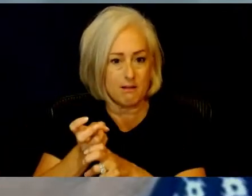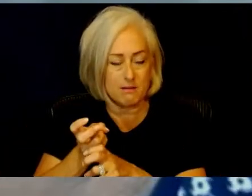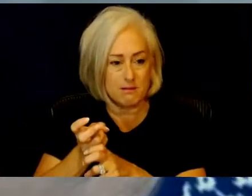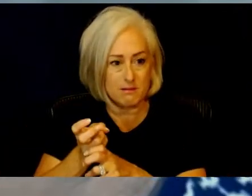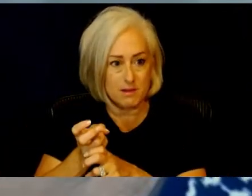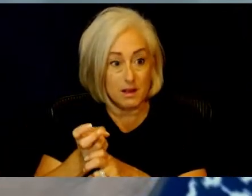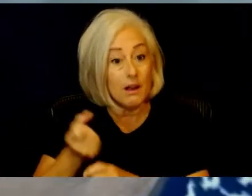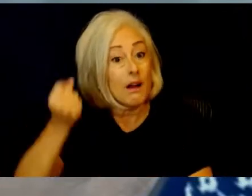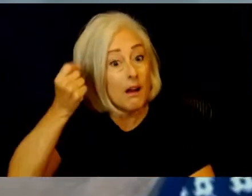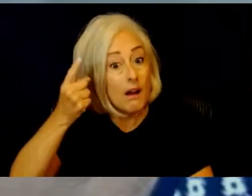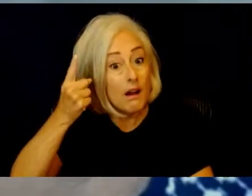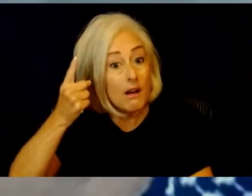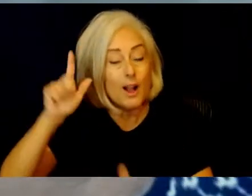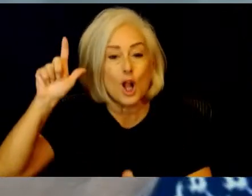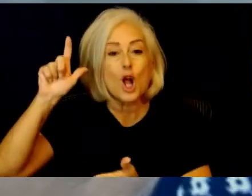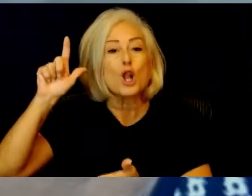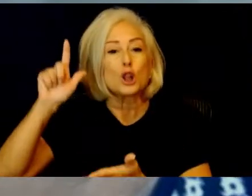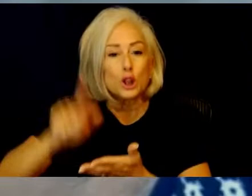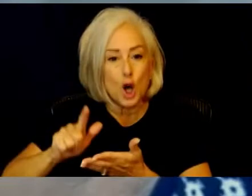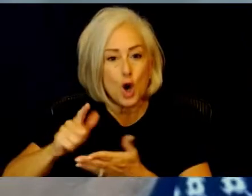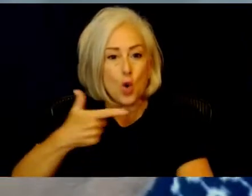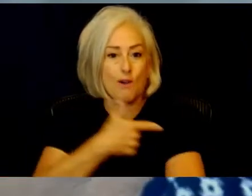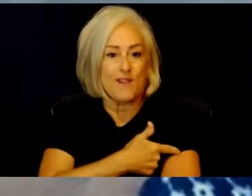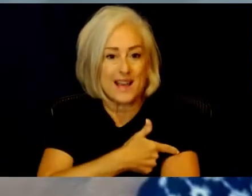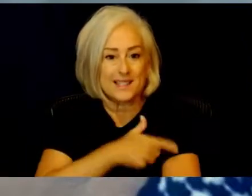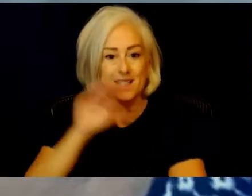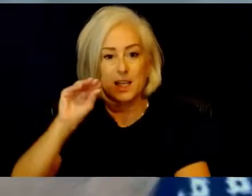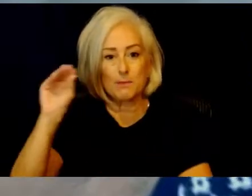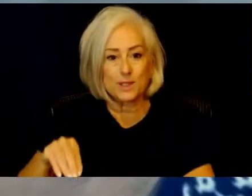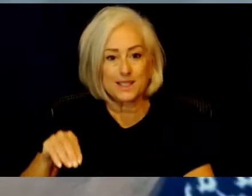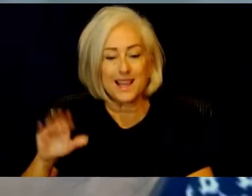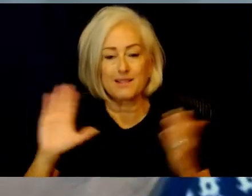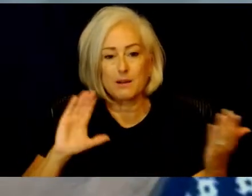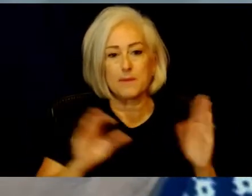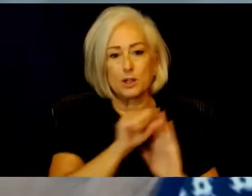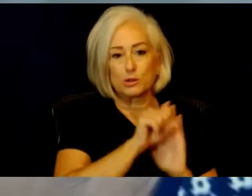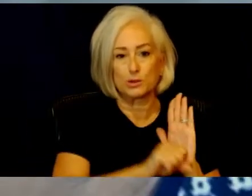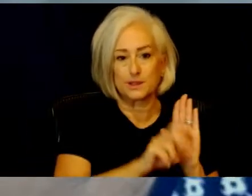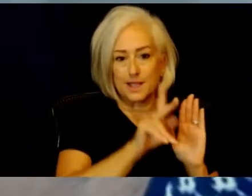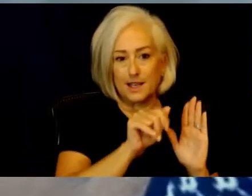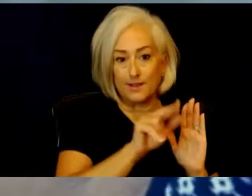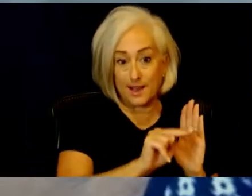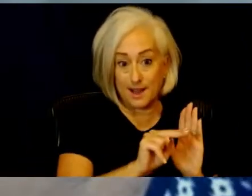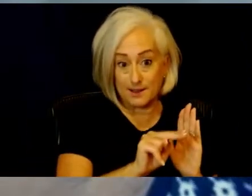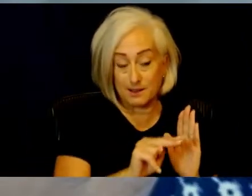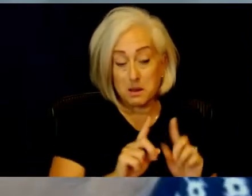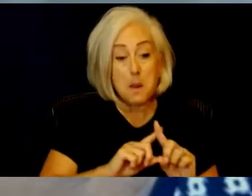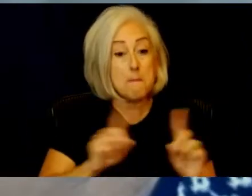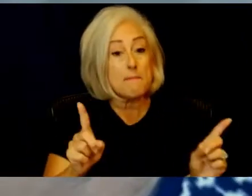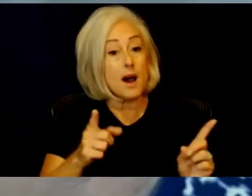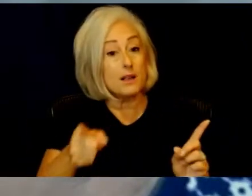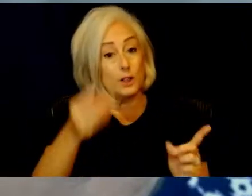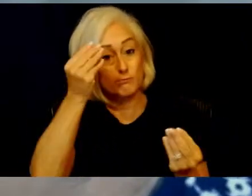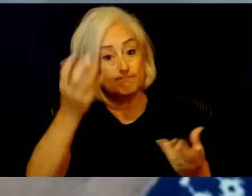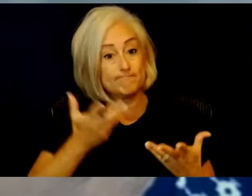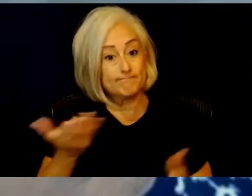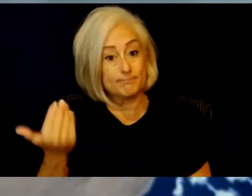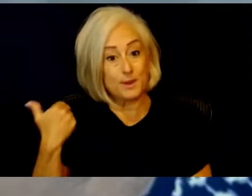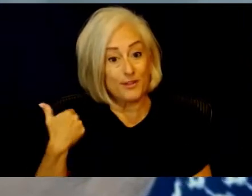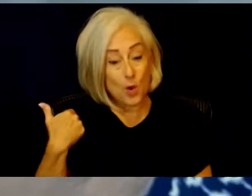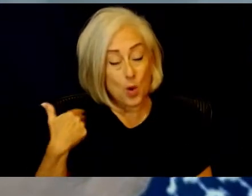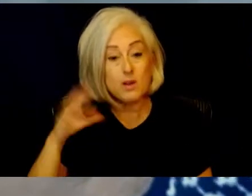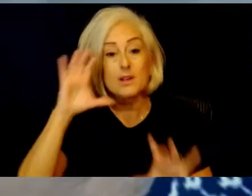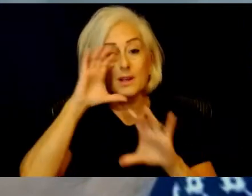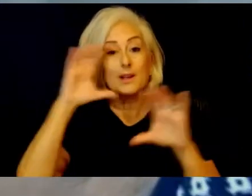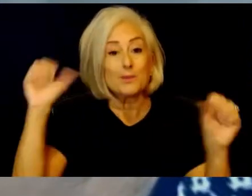vaccination rate than the state of Kansas. But as you pointed out, President Biden even is getting sick, even being fully up to date on vaccines. I